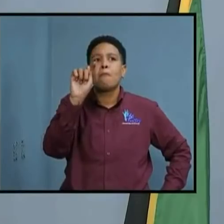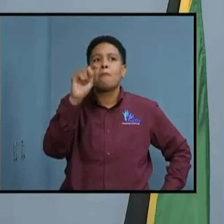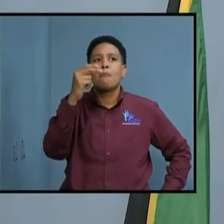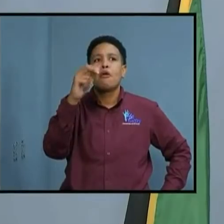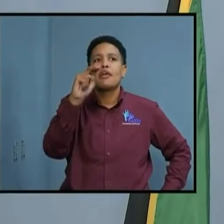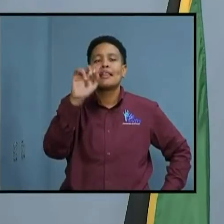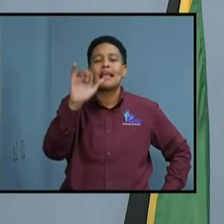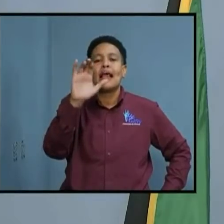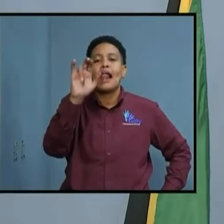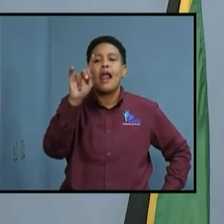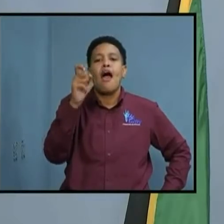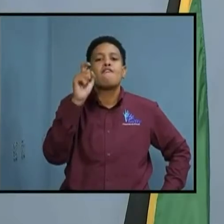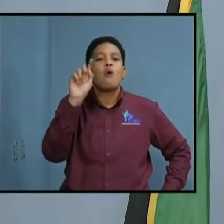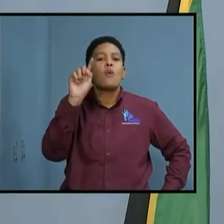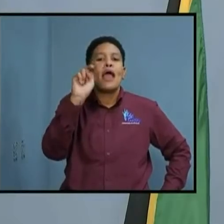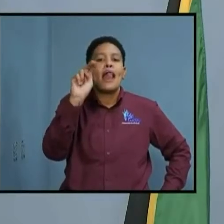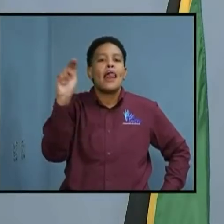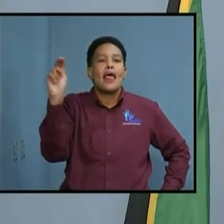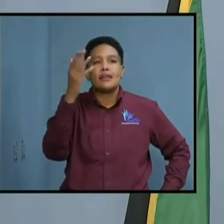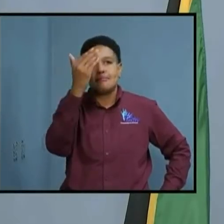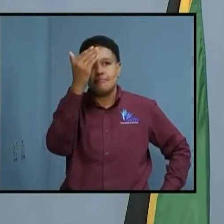Brittany?